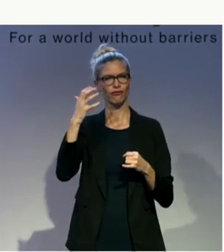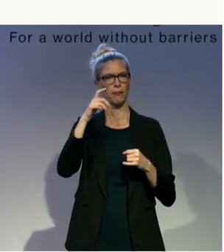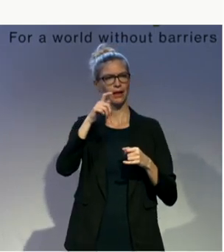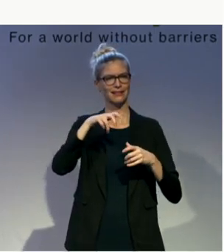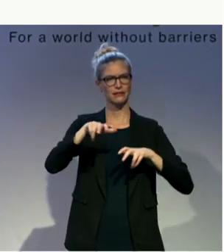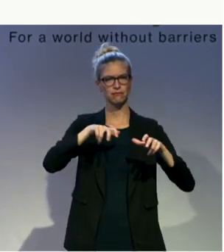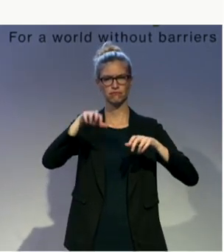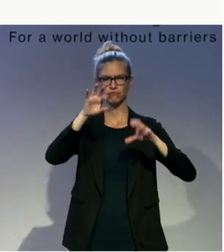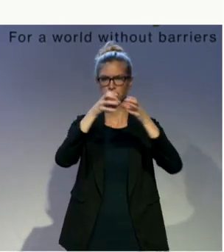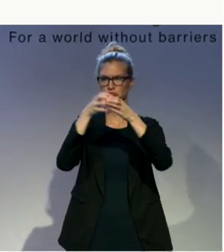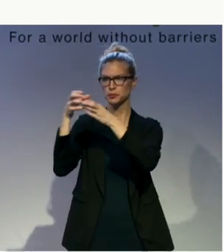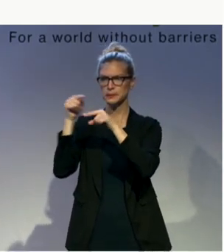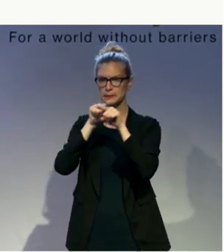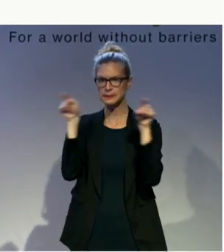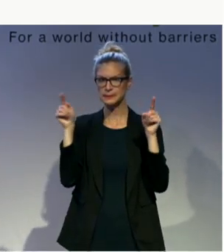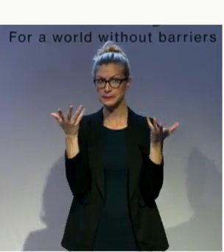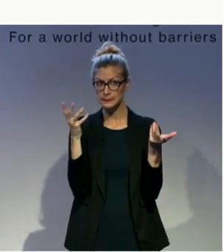This is an example from Hungary.